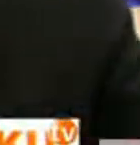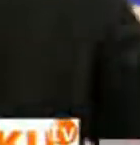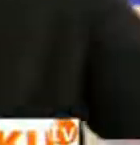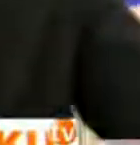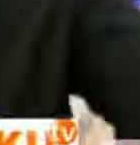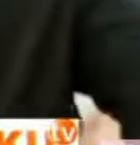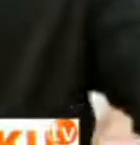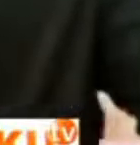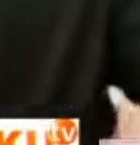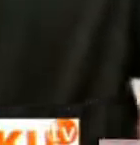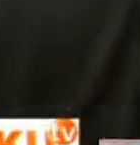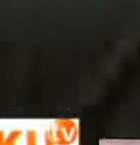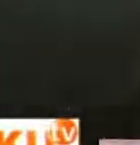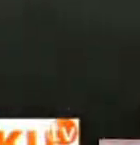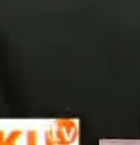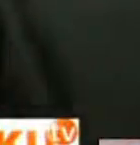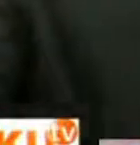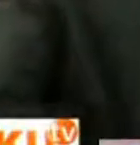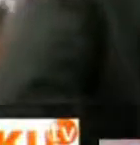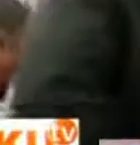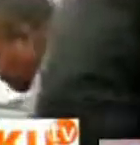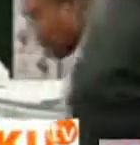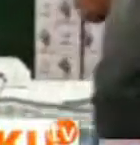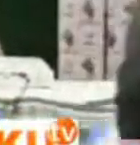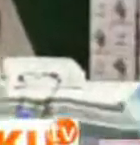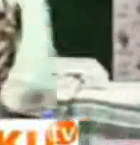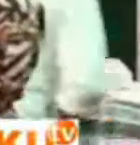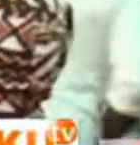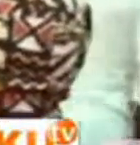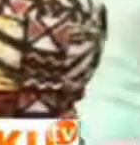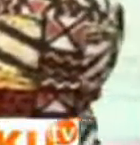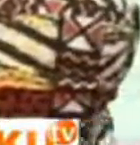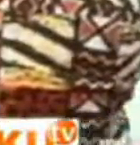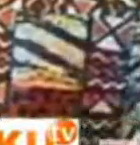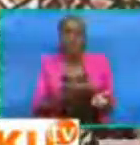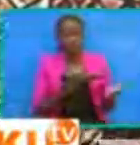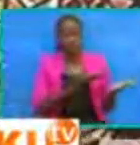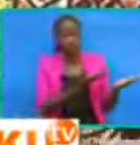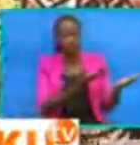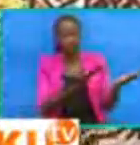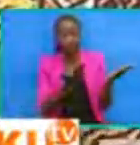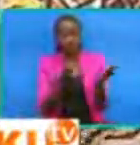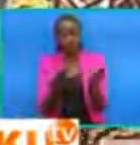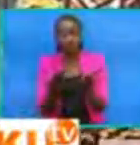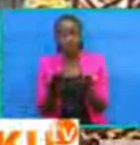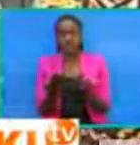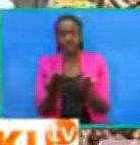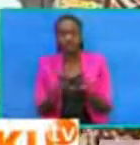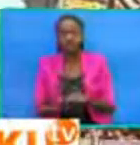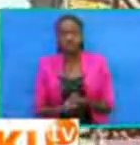of University Education as they come in. Welcome,